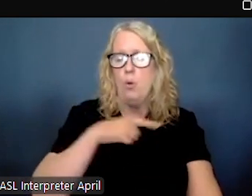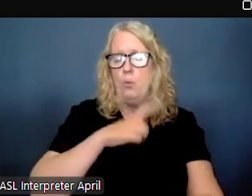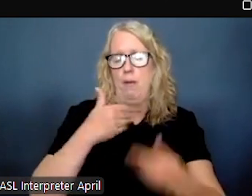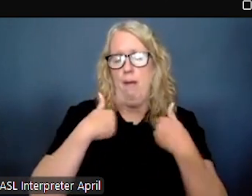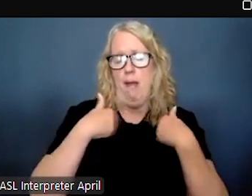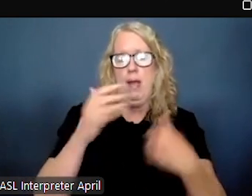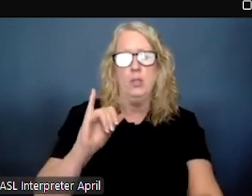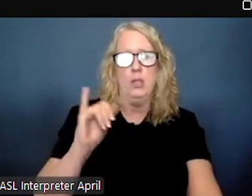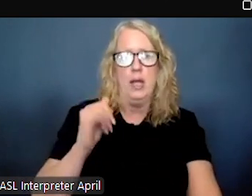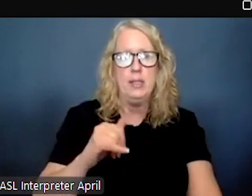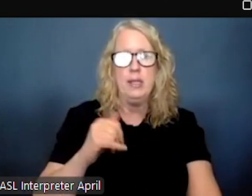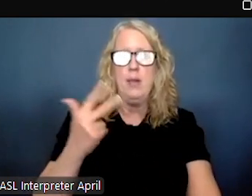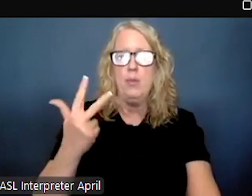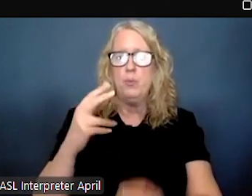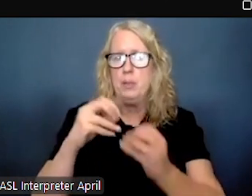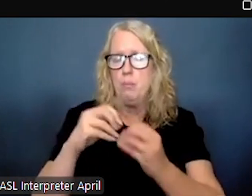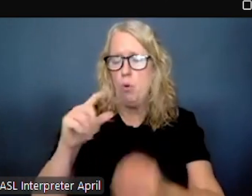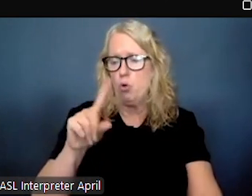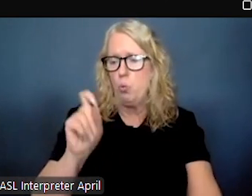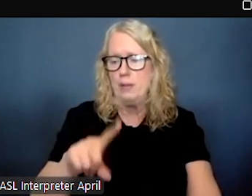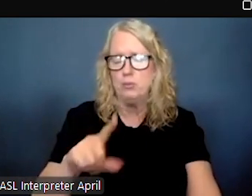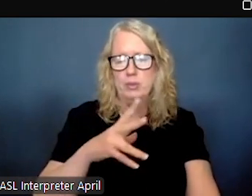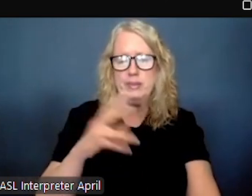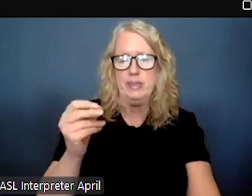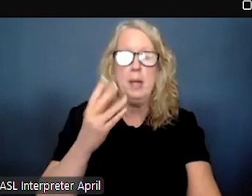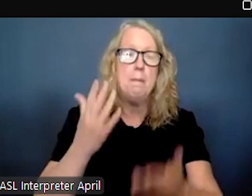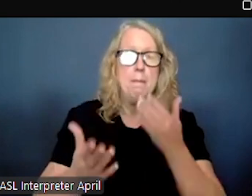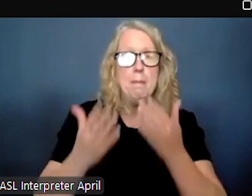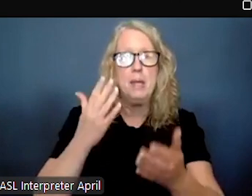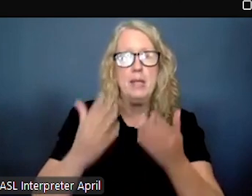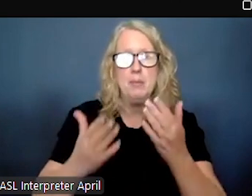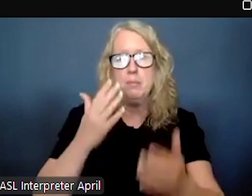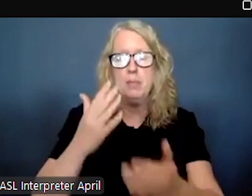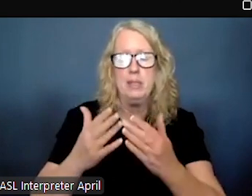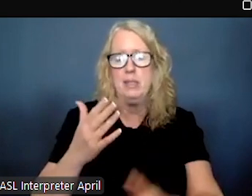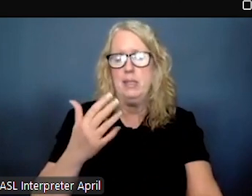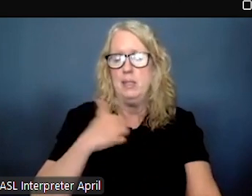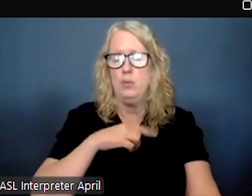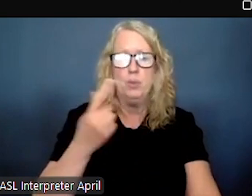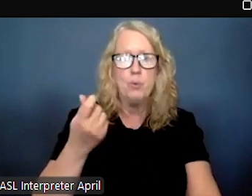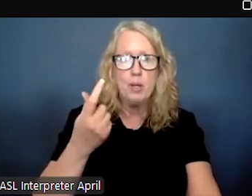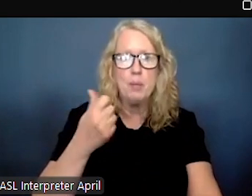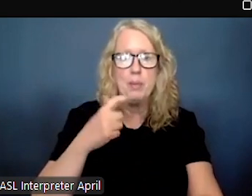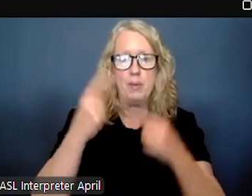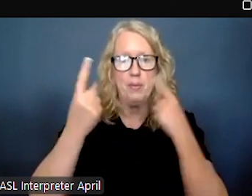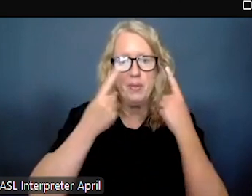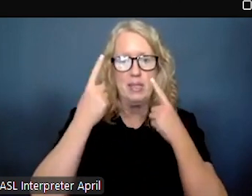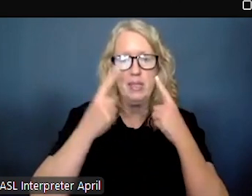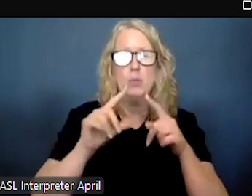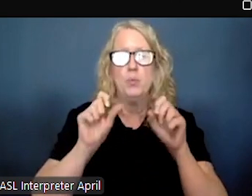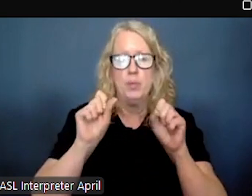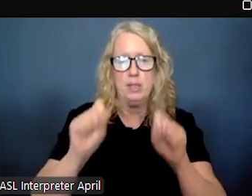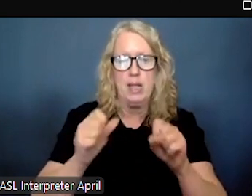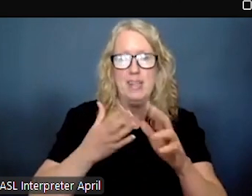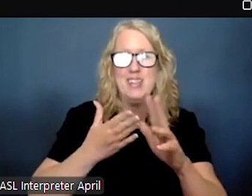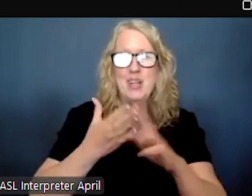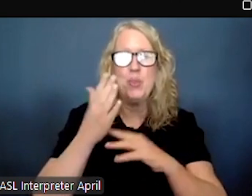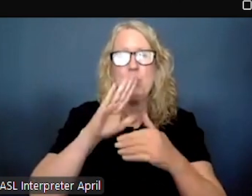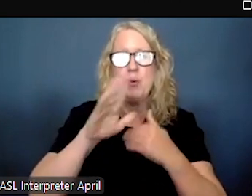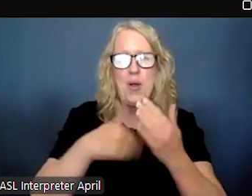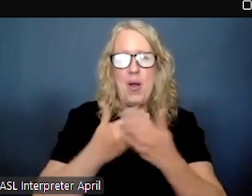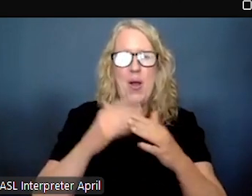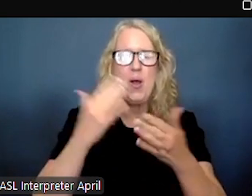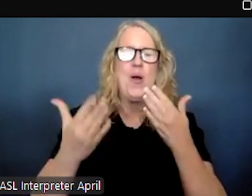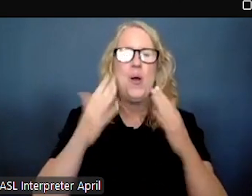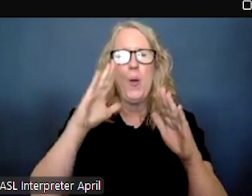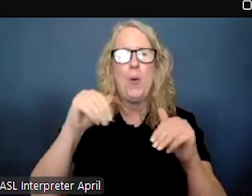like 3 more questions, and maybe we were a little bit, thinking we could get through all of them, and hopefully we'll be able to